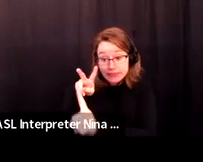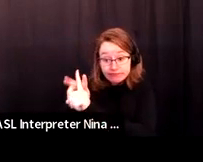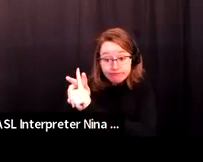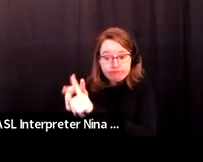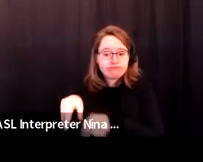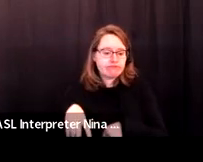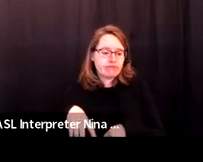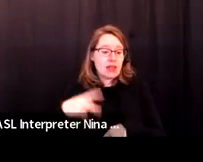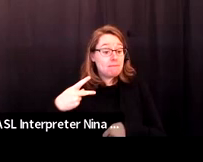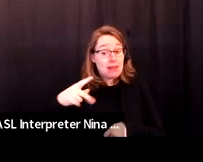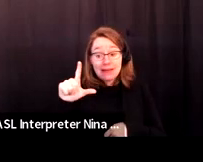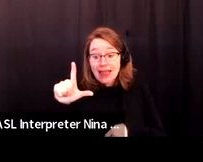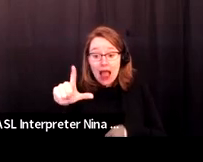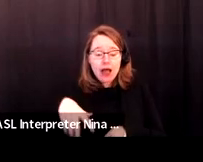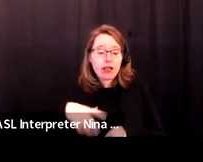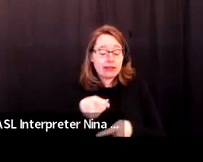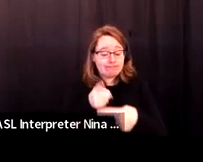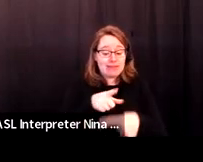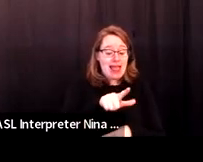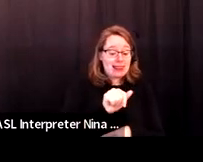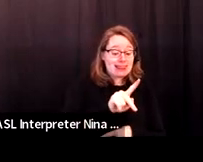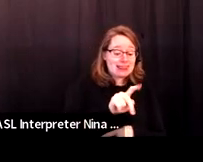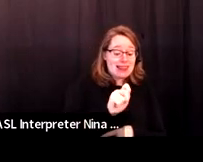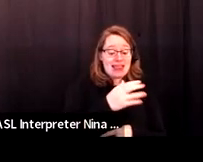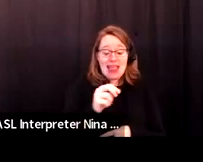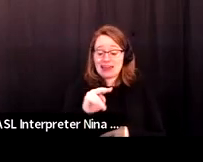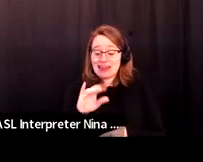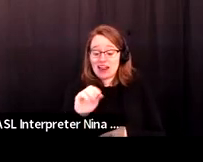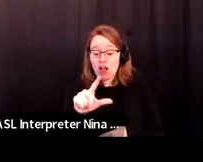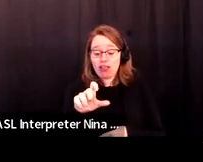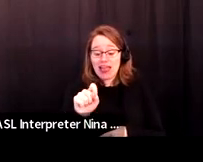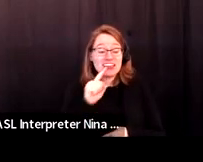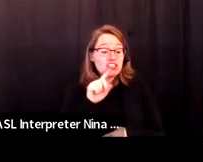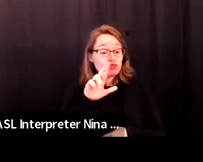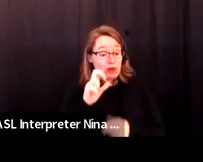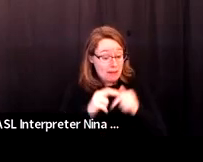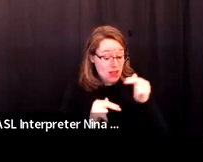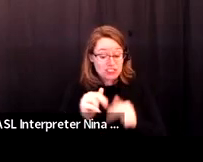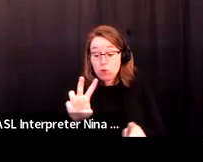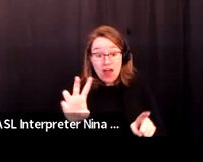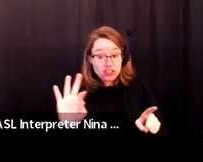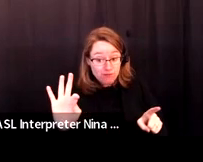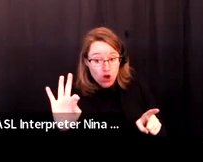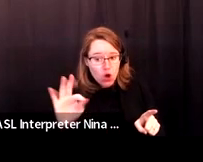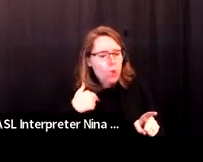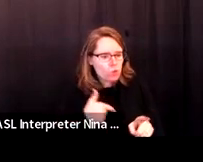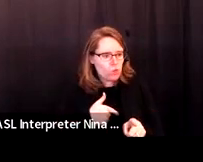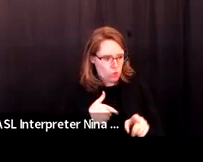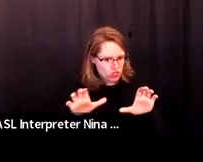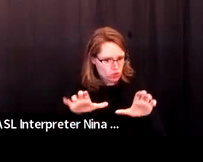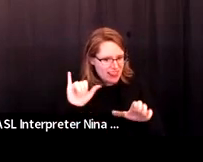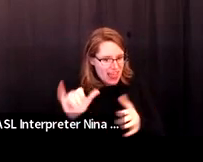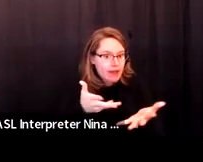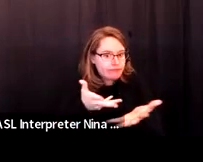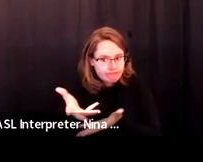PPL at Lake and Nicollet is rebuilding the Wells Fargo site, we're doing that with a ton of community engagement,